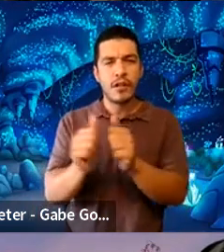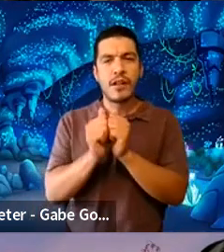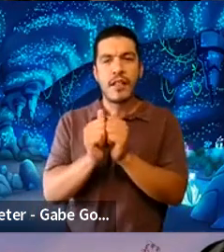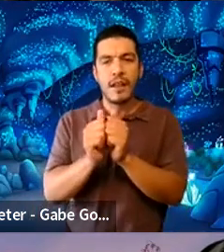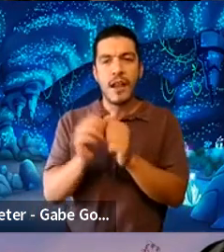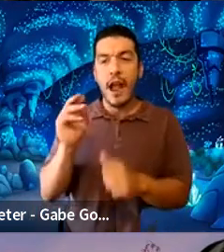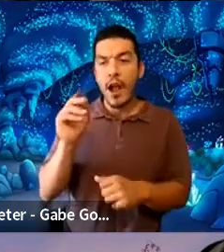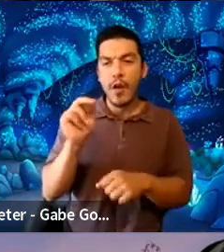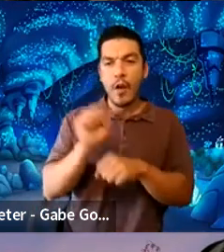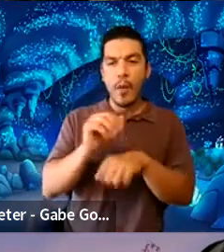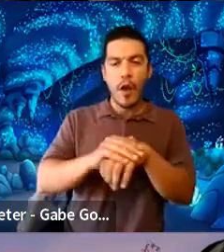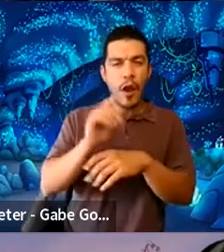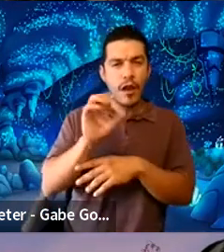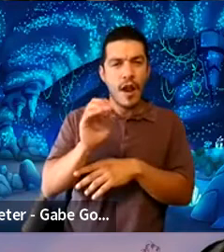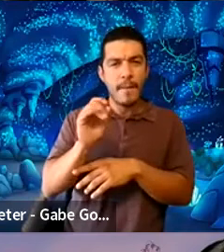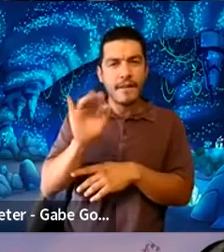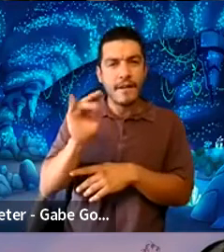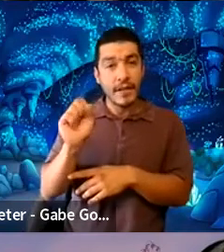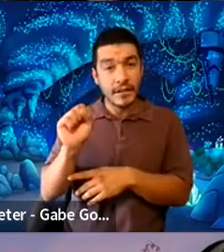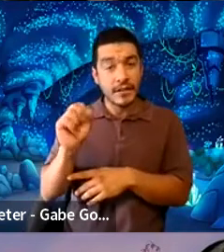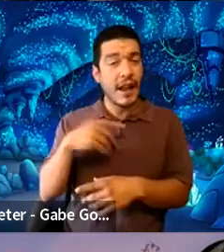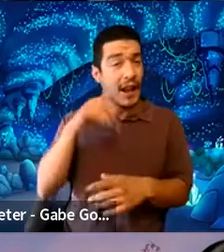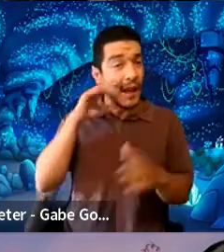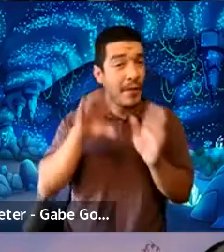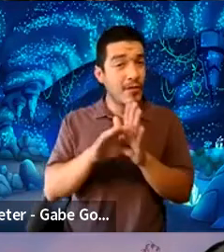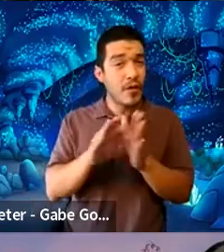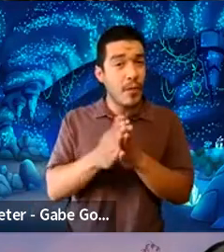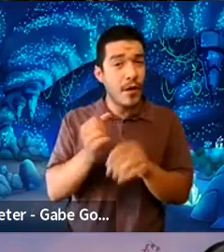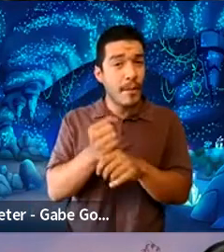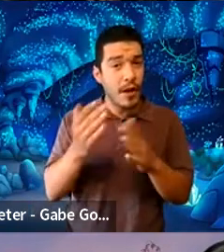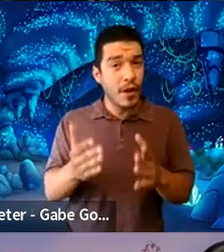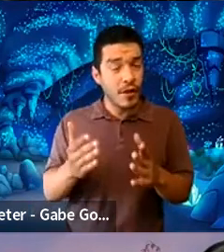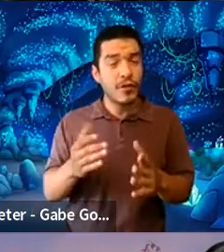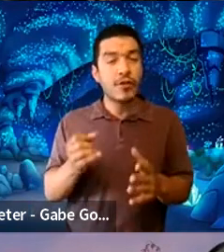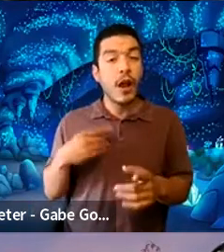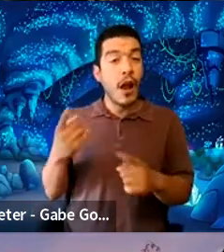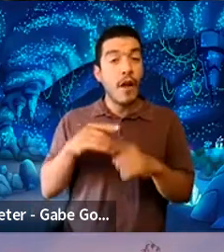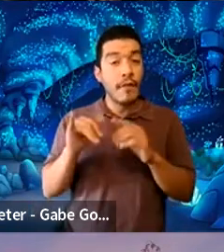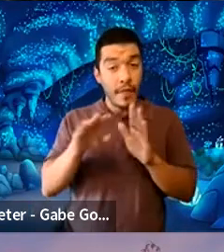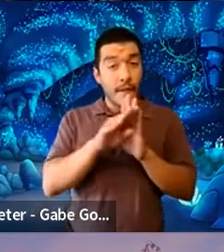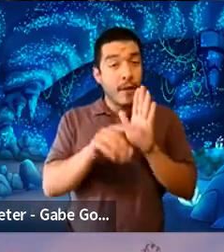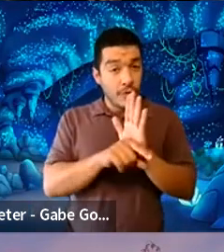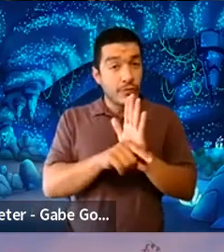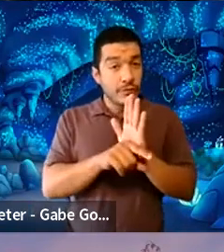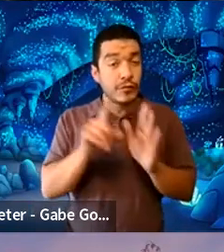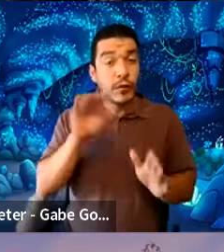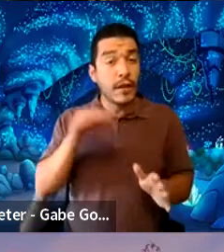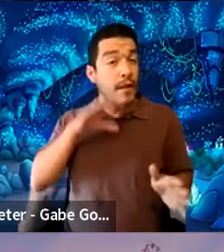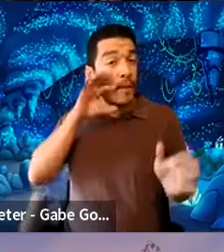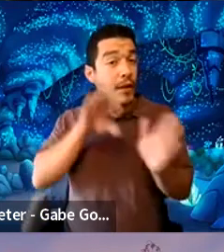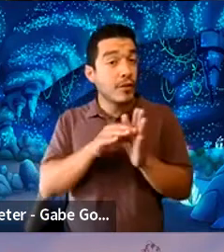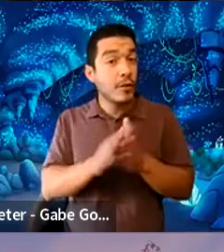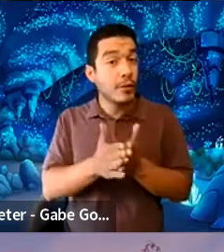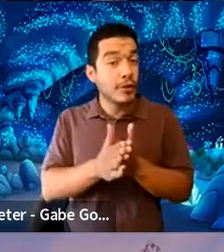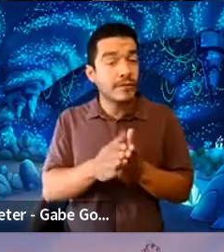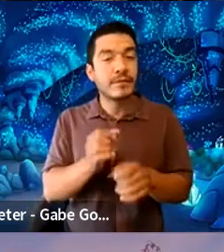was working on Doc McStuffins, and I'm a picture book maker, so I come from, you know, picture book background. And one of my picture books, I'm a Happy Hugglewug,